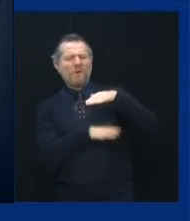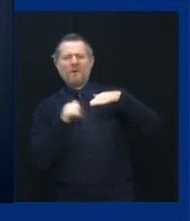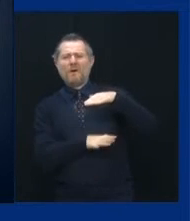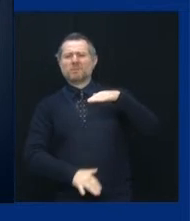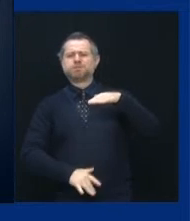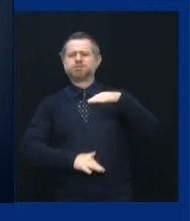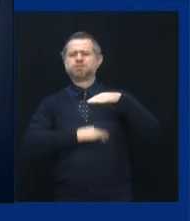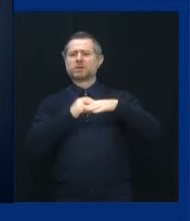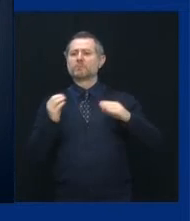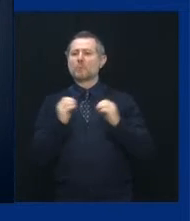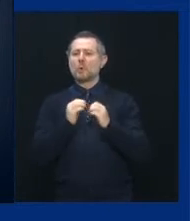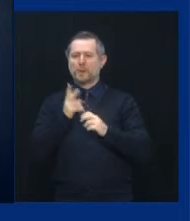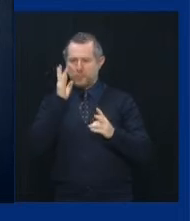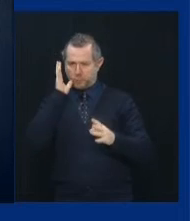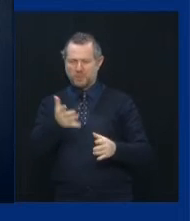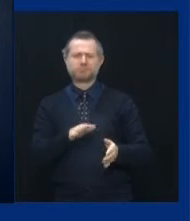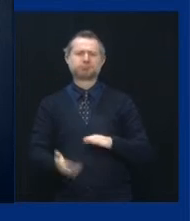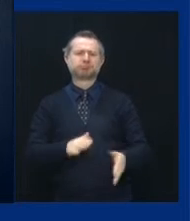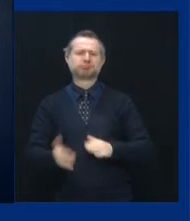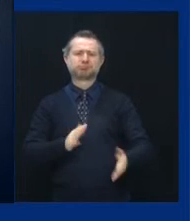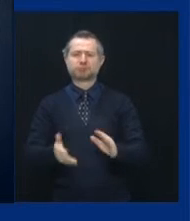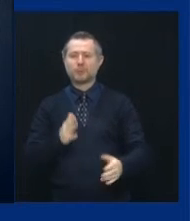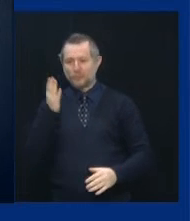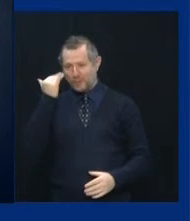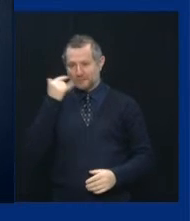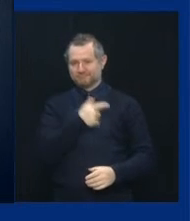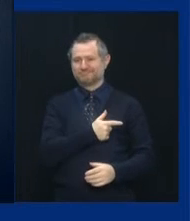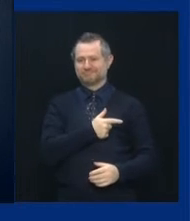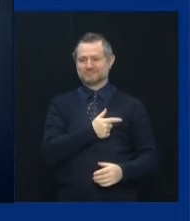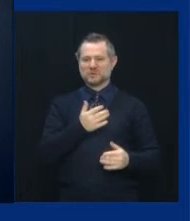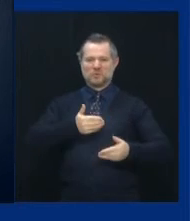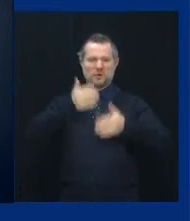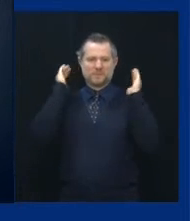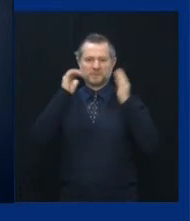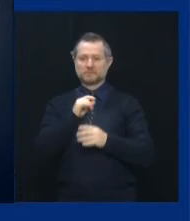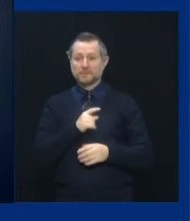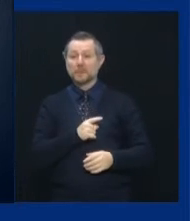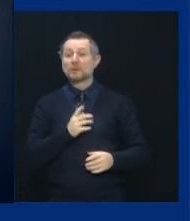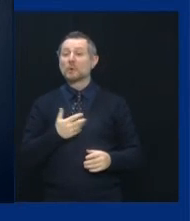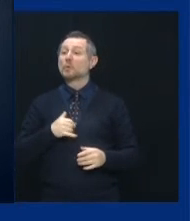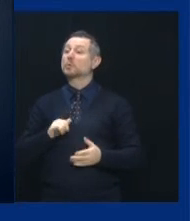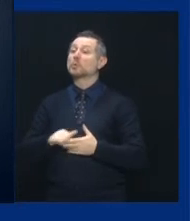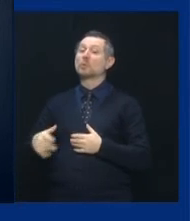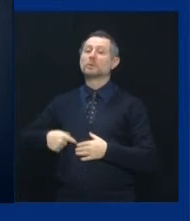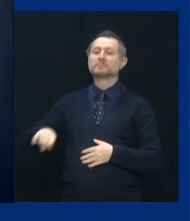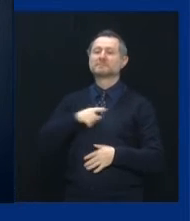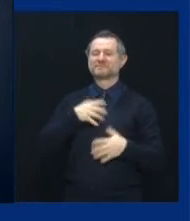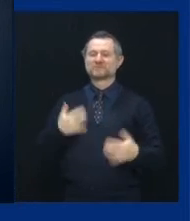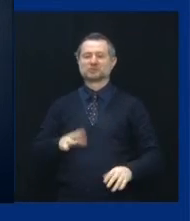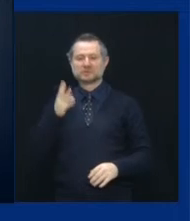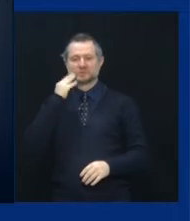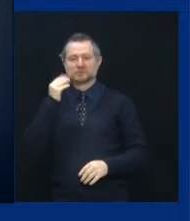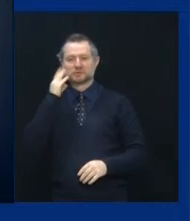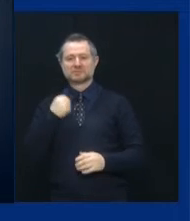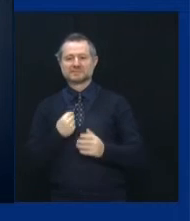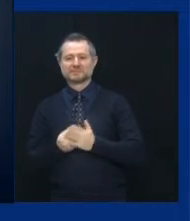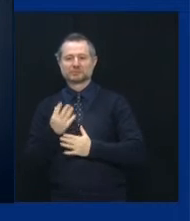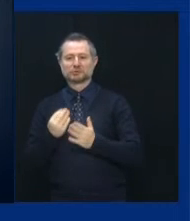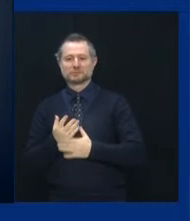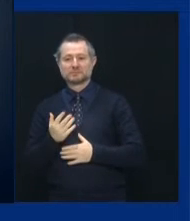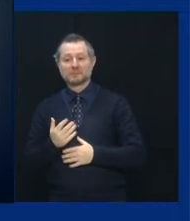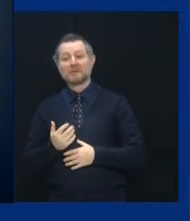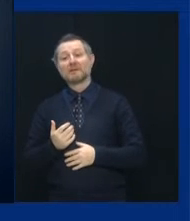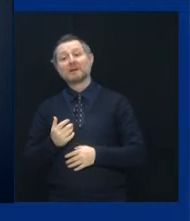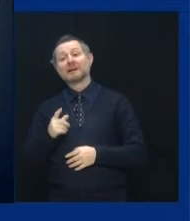hospital system is overwhelmed. We went through this in the spring when we saw Italy overwhelmed with the hospital